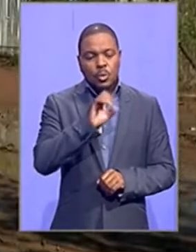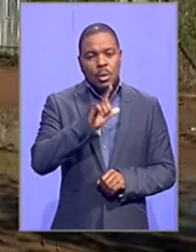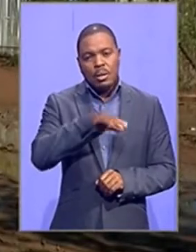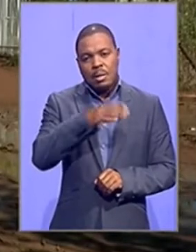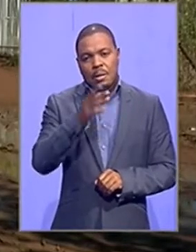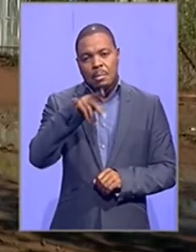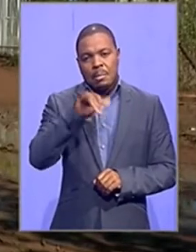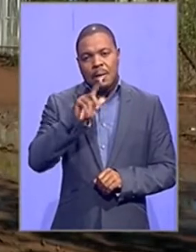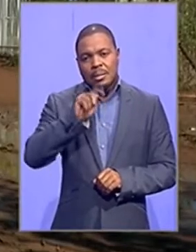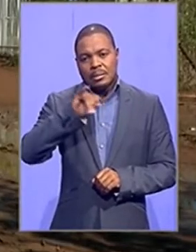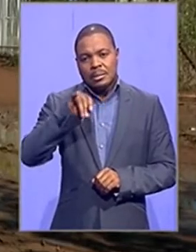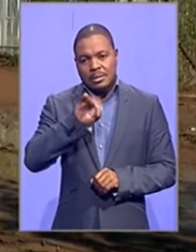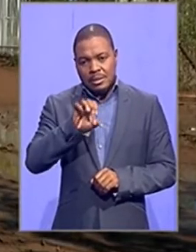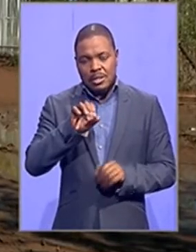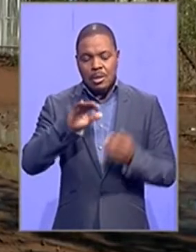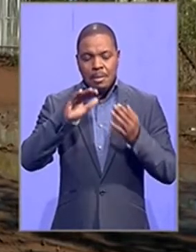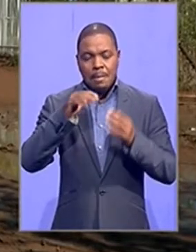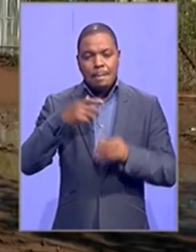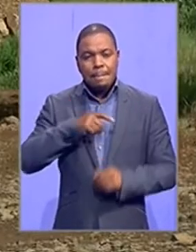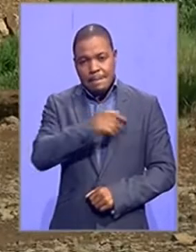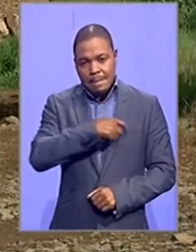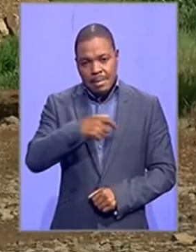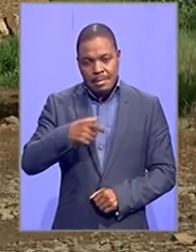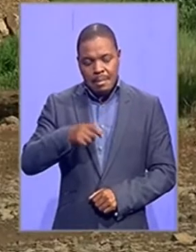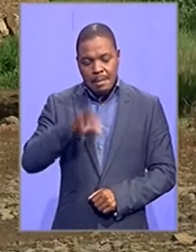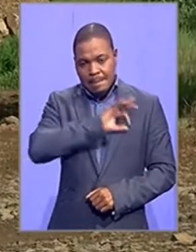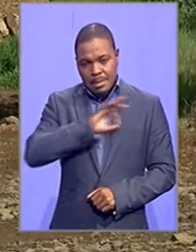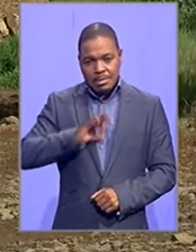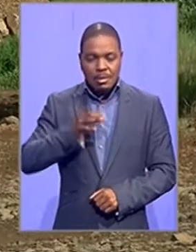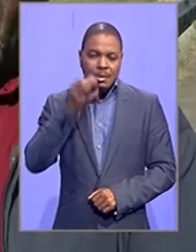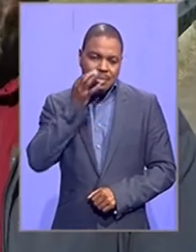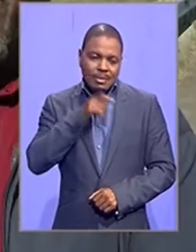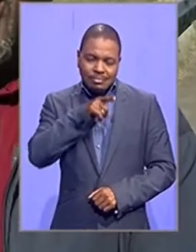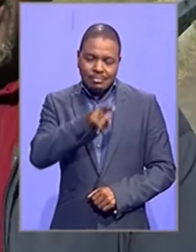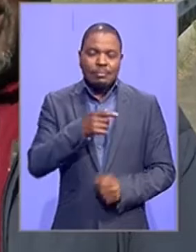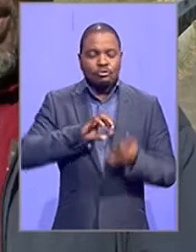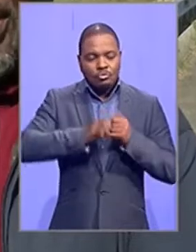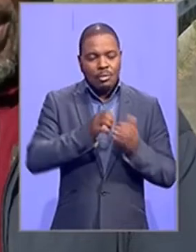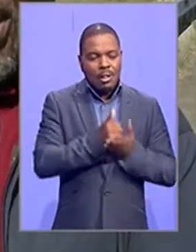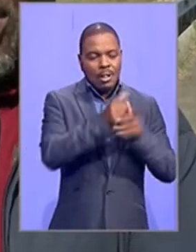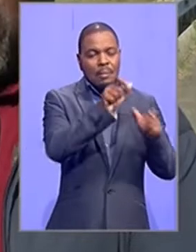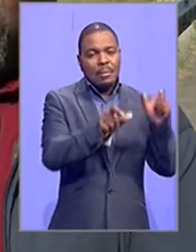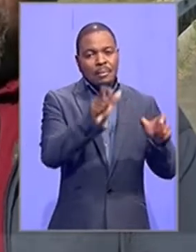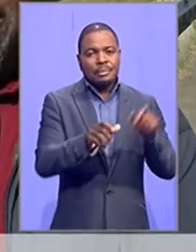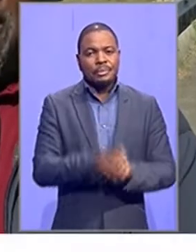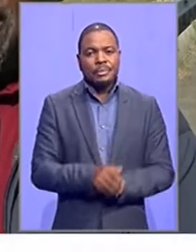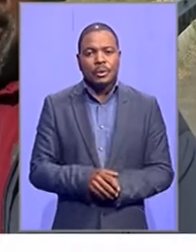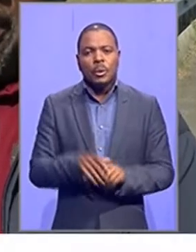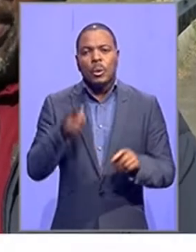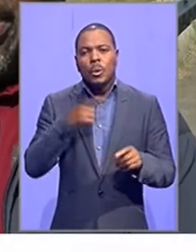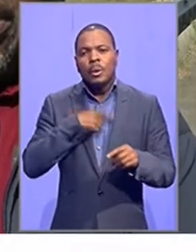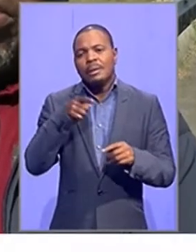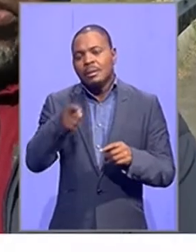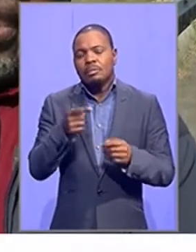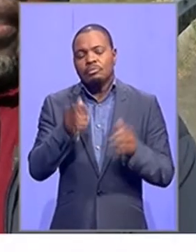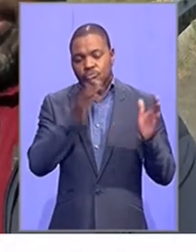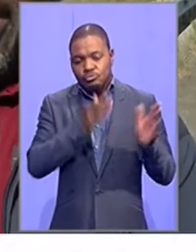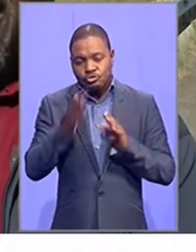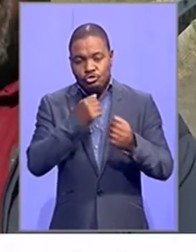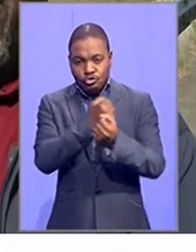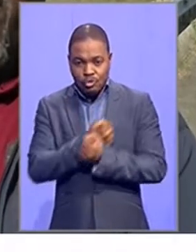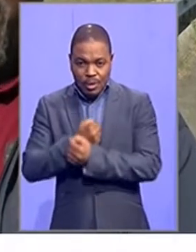dira dithulaganyo go baakanyetsa ba ba dulang gaufi le noka. We have arranged the electrical truck to assist residents to